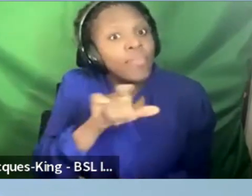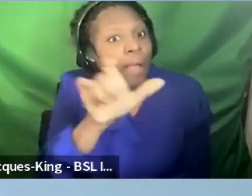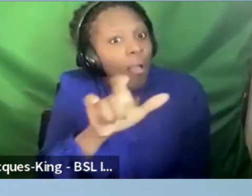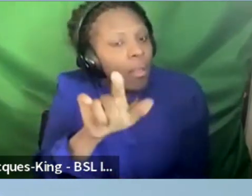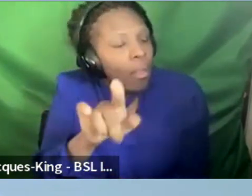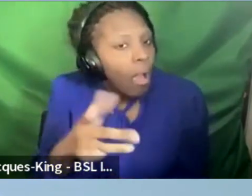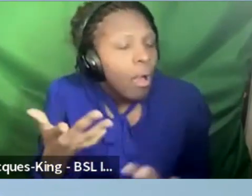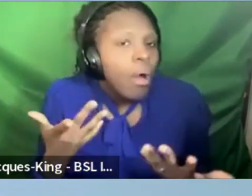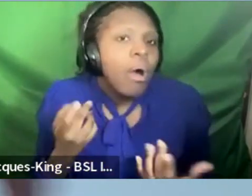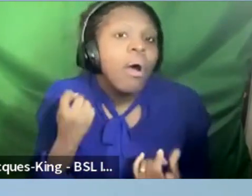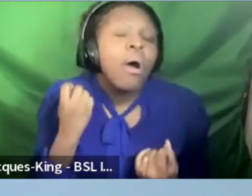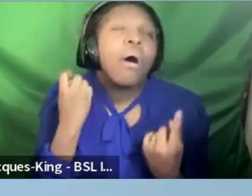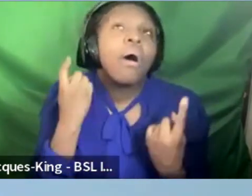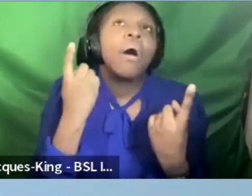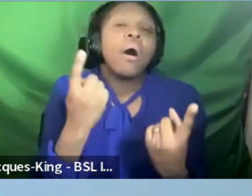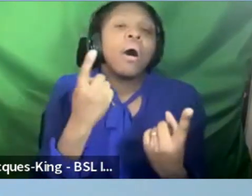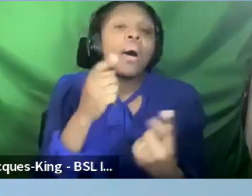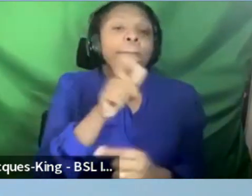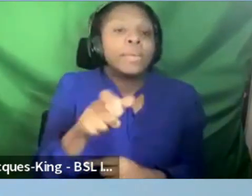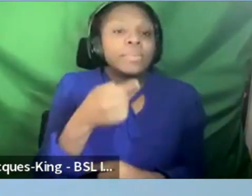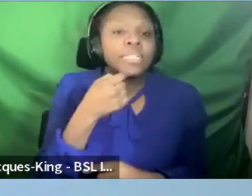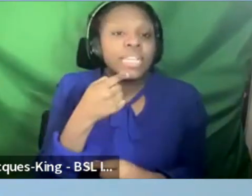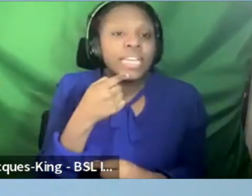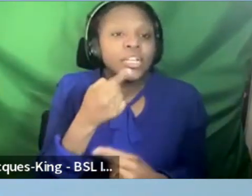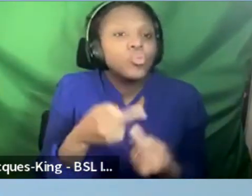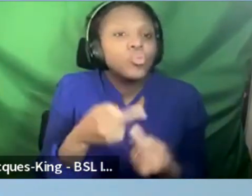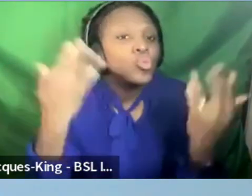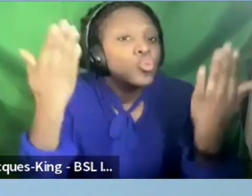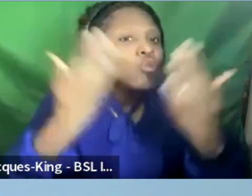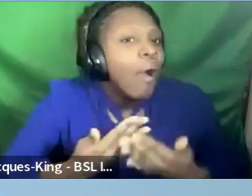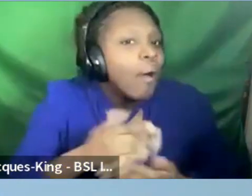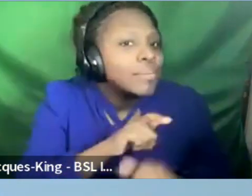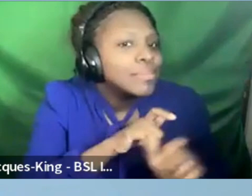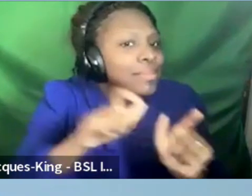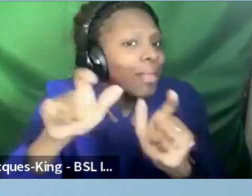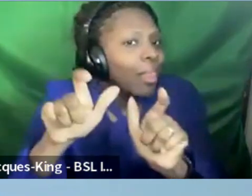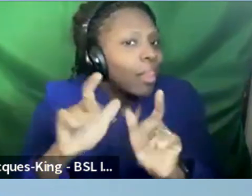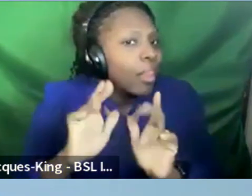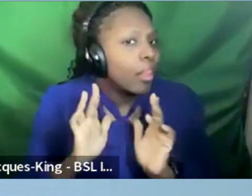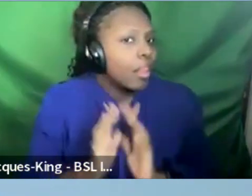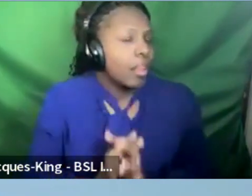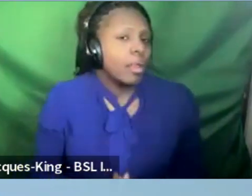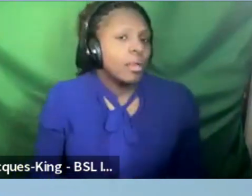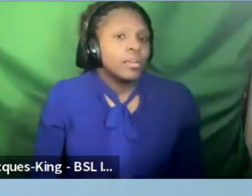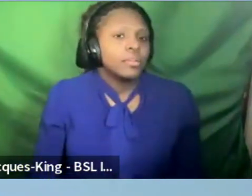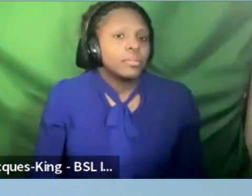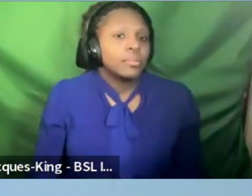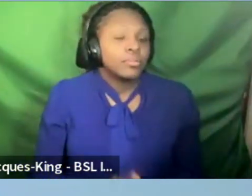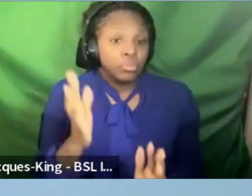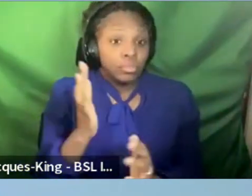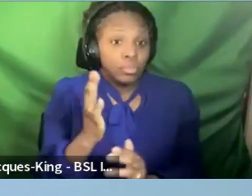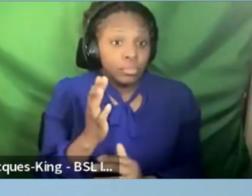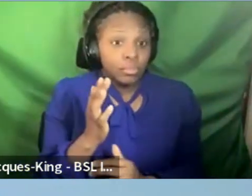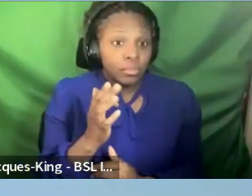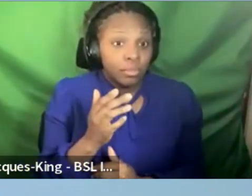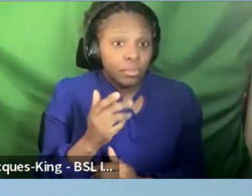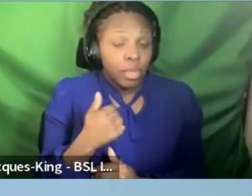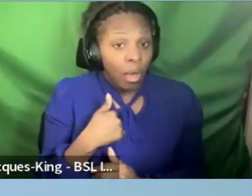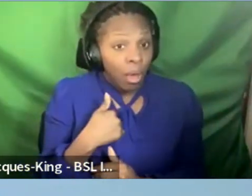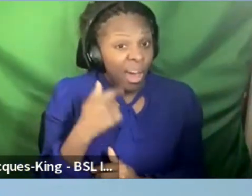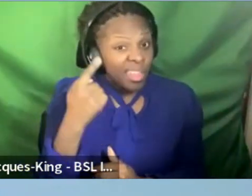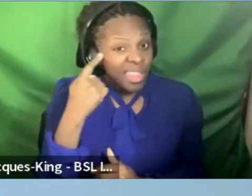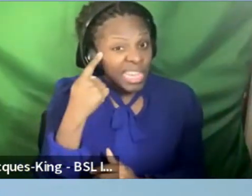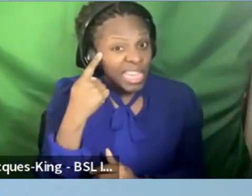themselves whiter. And then you know what I mean? Then, this is why they're that color. But people are still saying they're too dark.